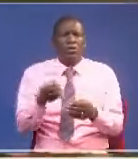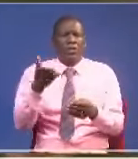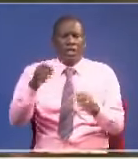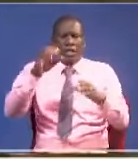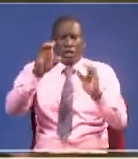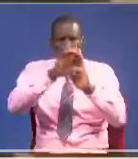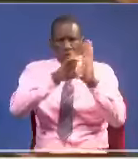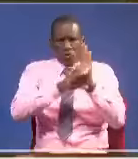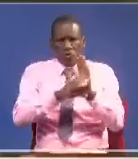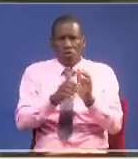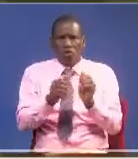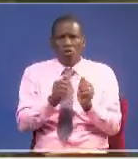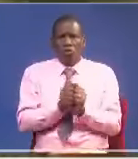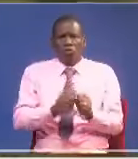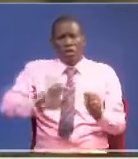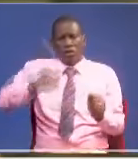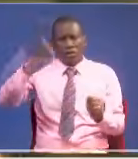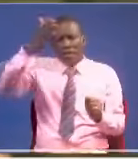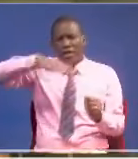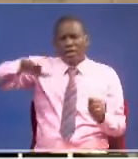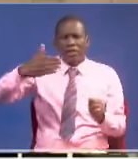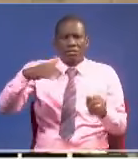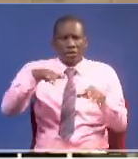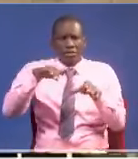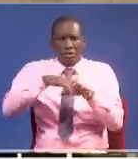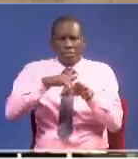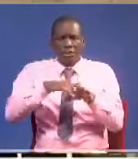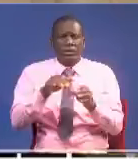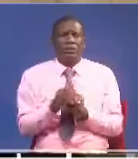Constitution with respect to county assembly members altogether.